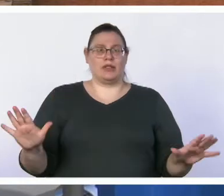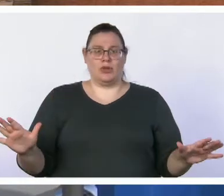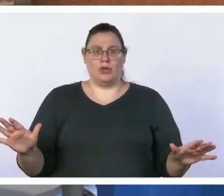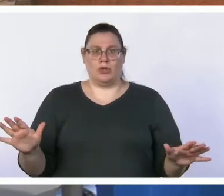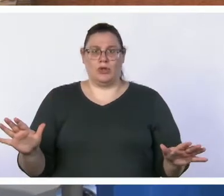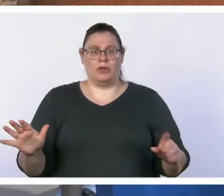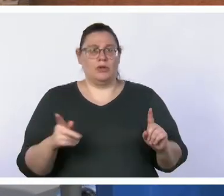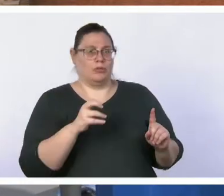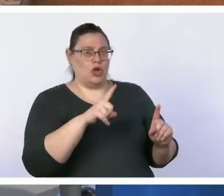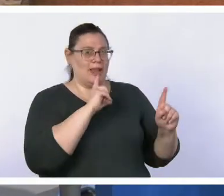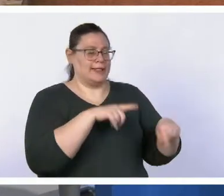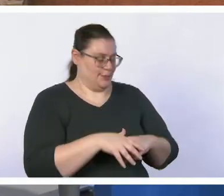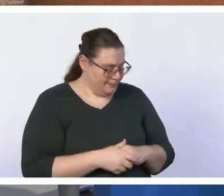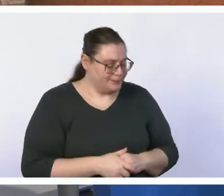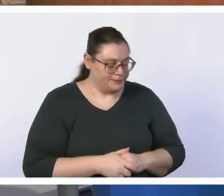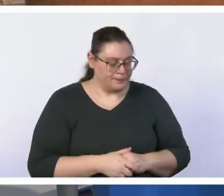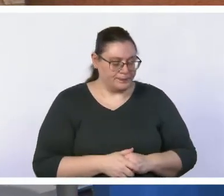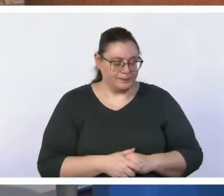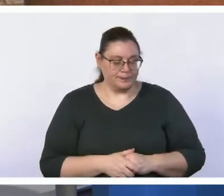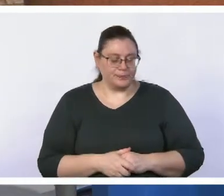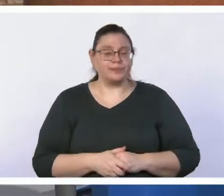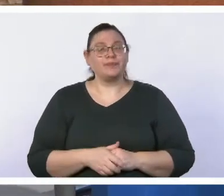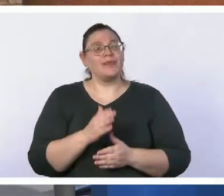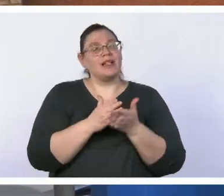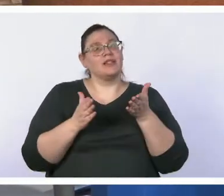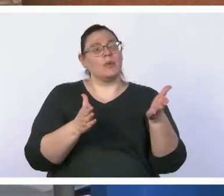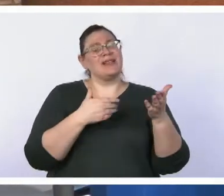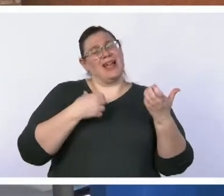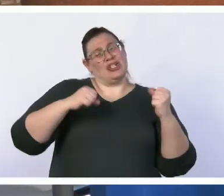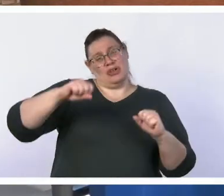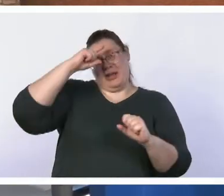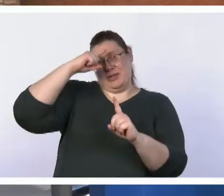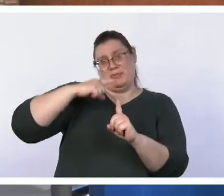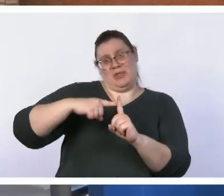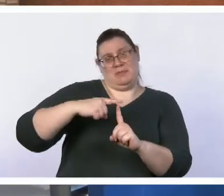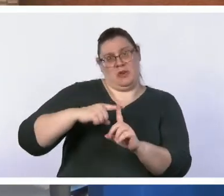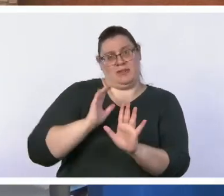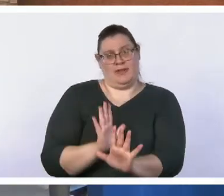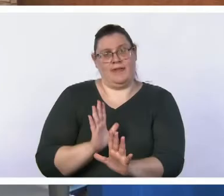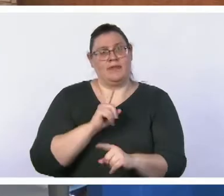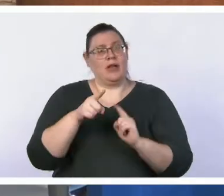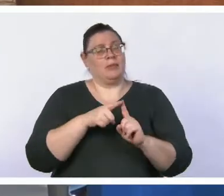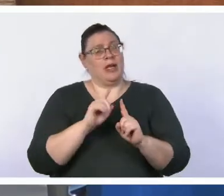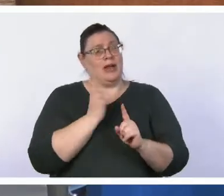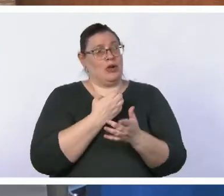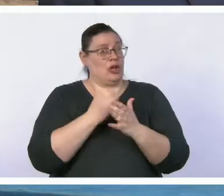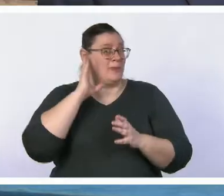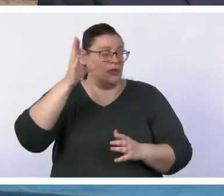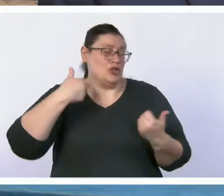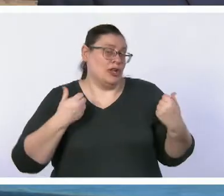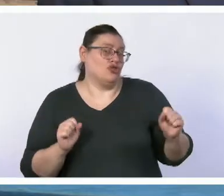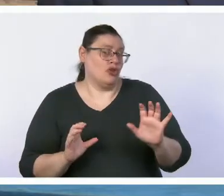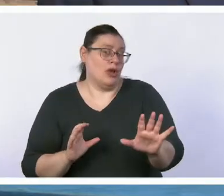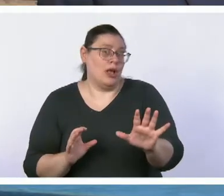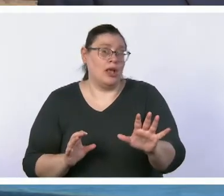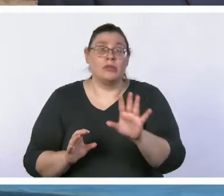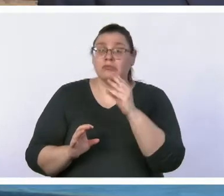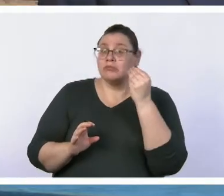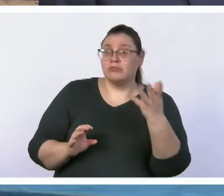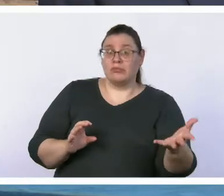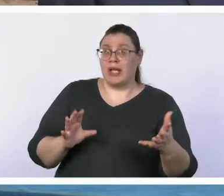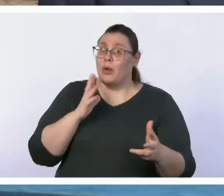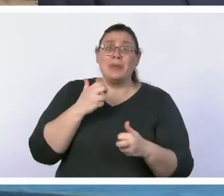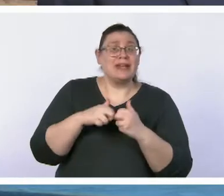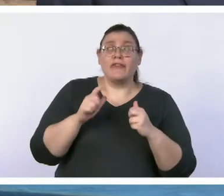Yeah, in some respects, I try to be optimistic about the future of our economy, and this is certainly going to be difficult